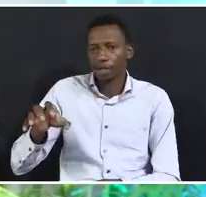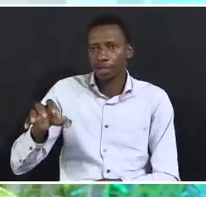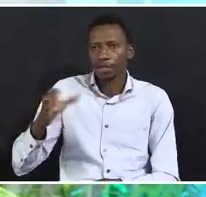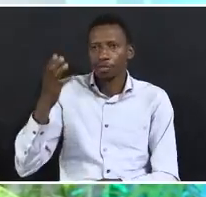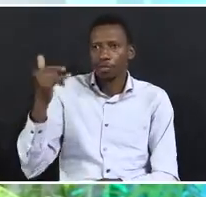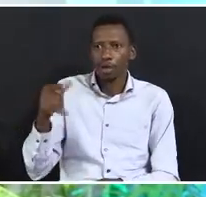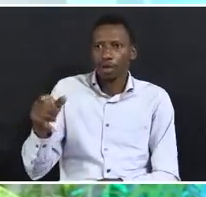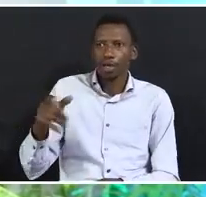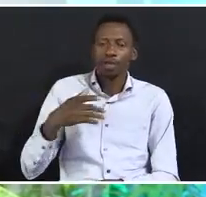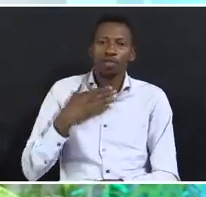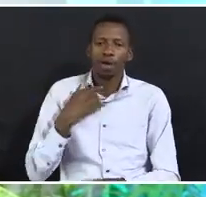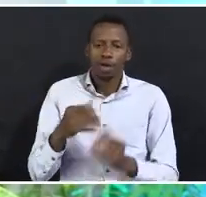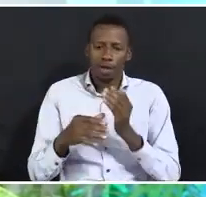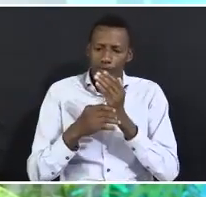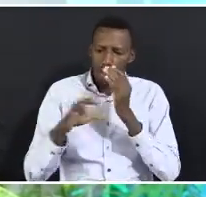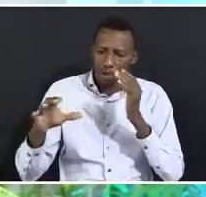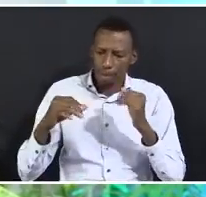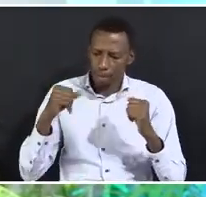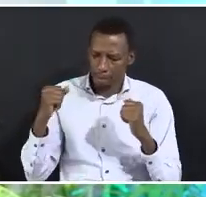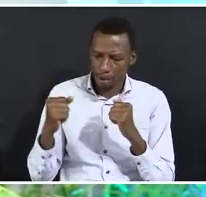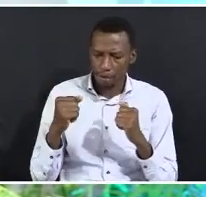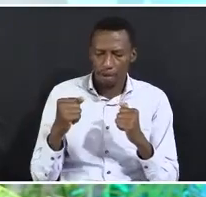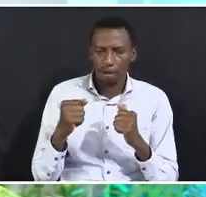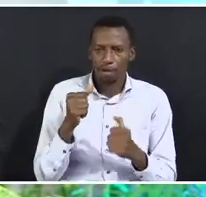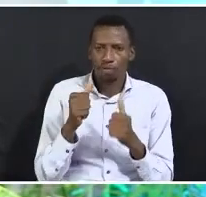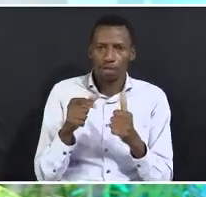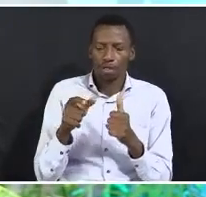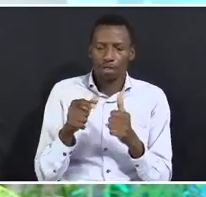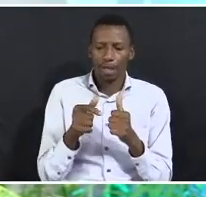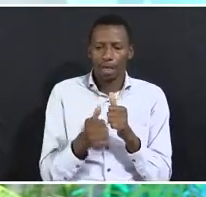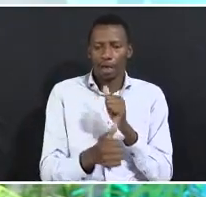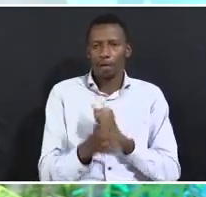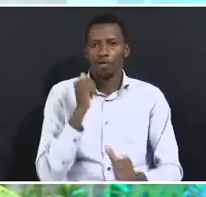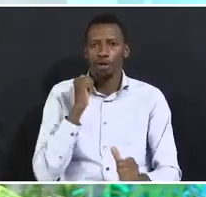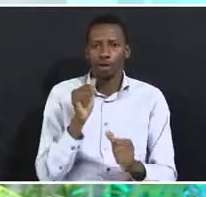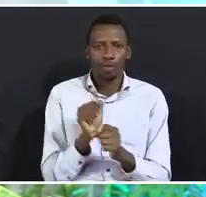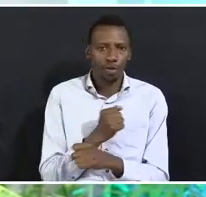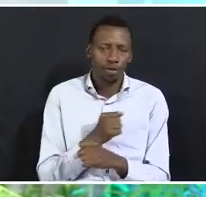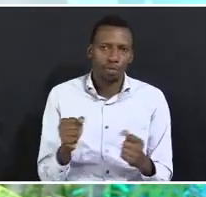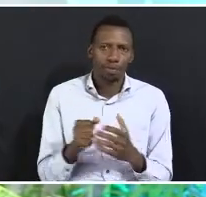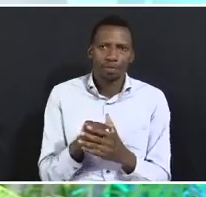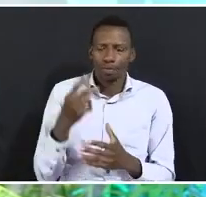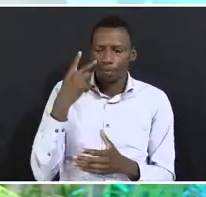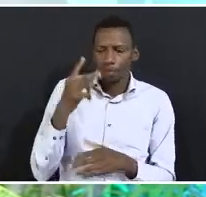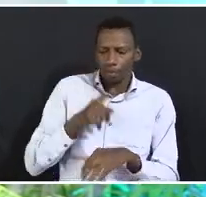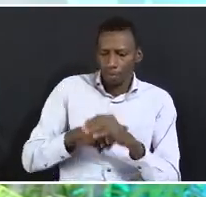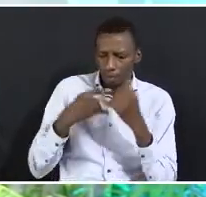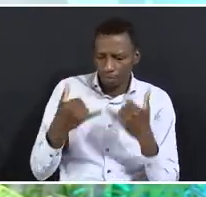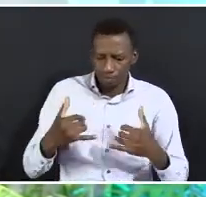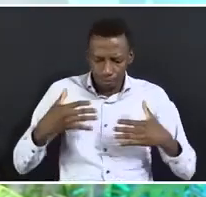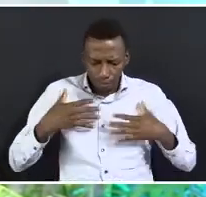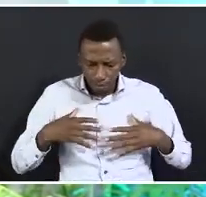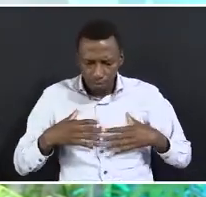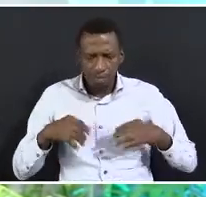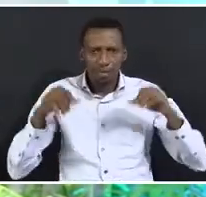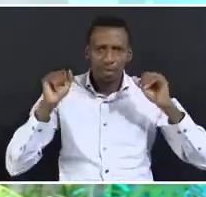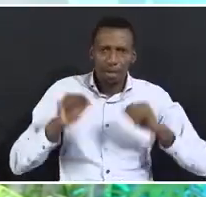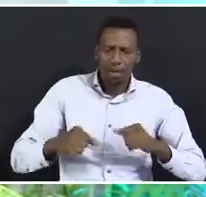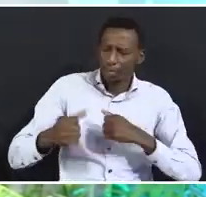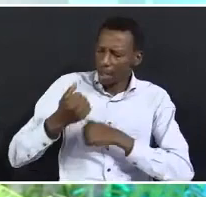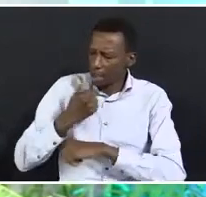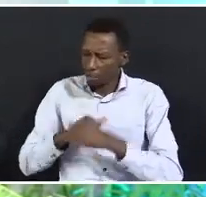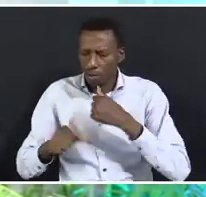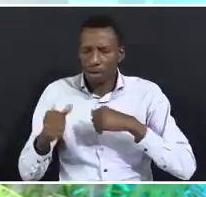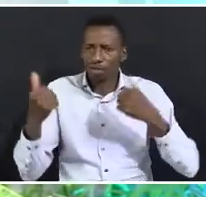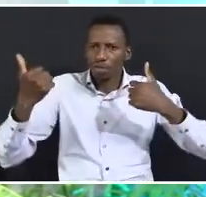wanted fame, power, that he could not resist. You see, we are in a generation that people can do anything to